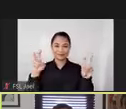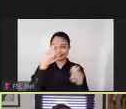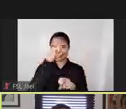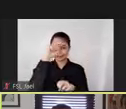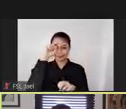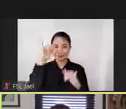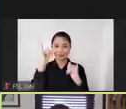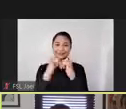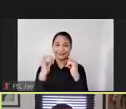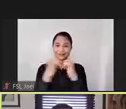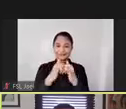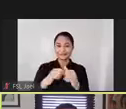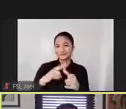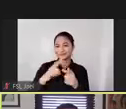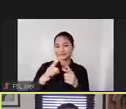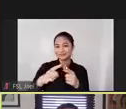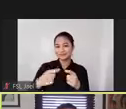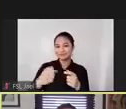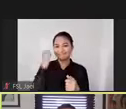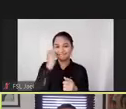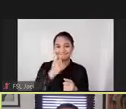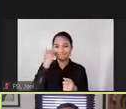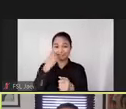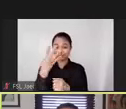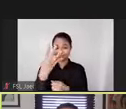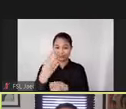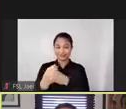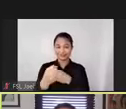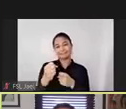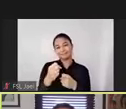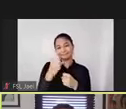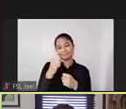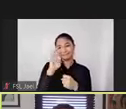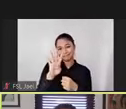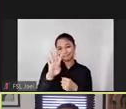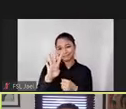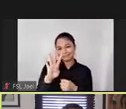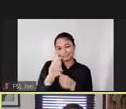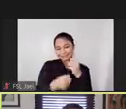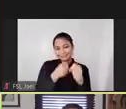Olympic Games, where we do a lot of educative events around values that you learn